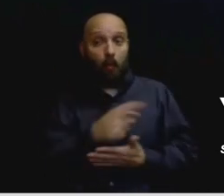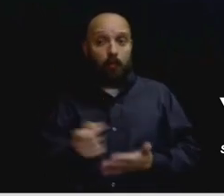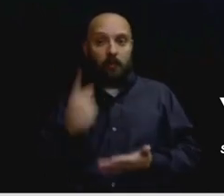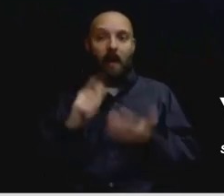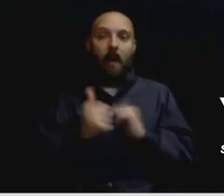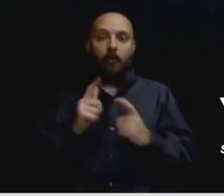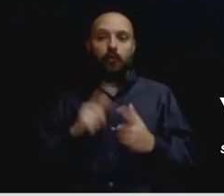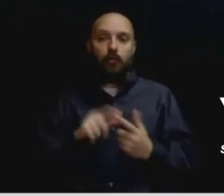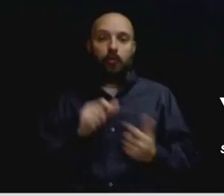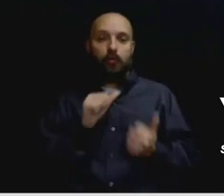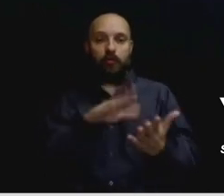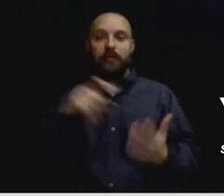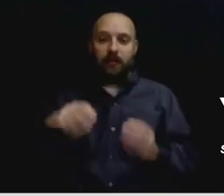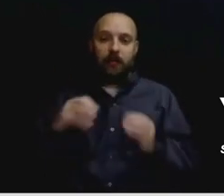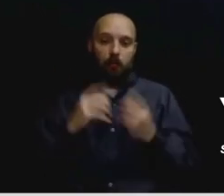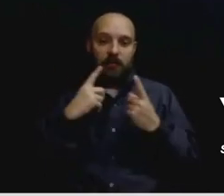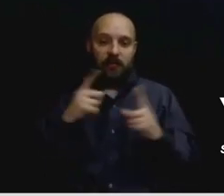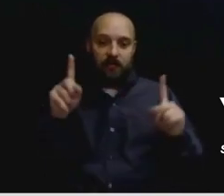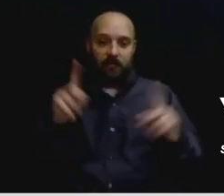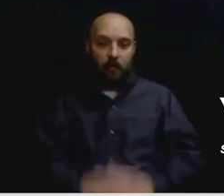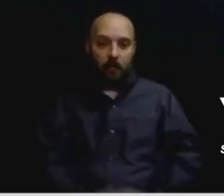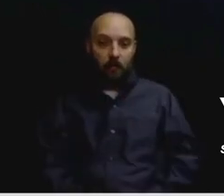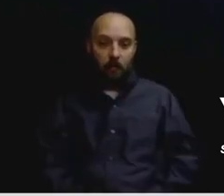these needs more successfully.